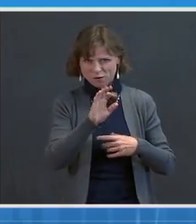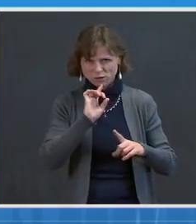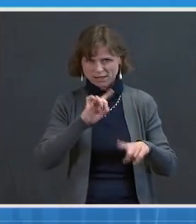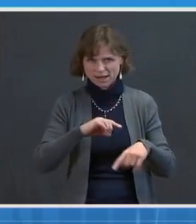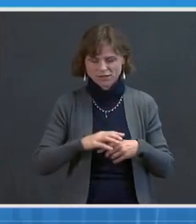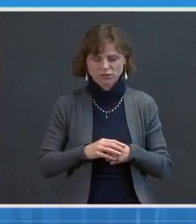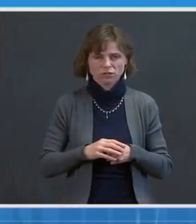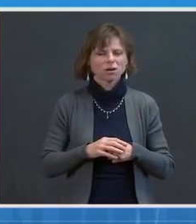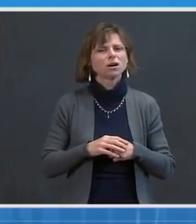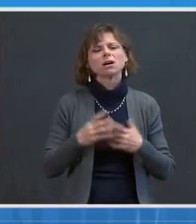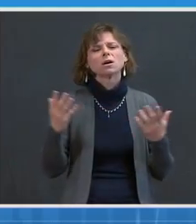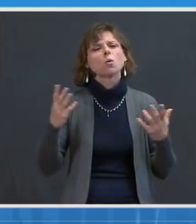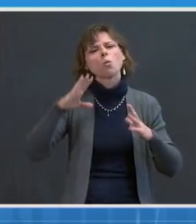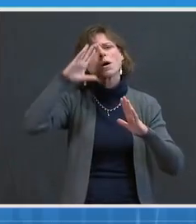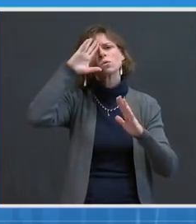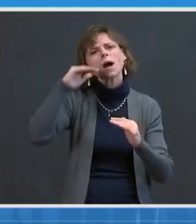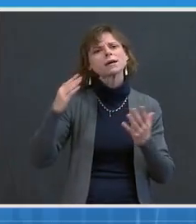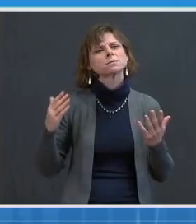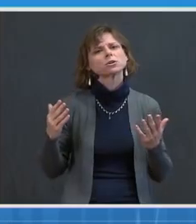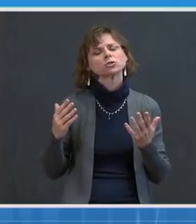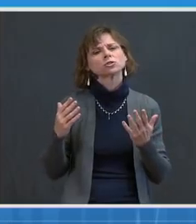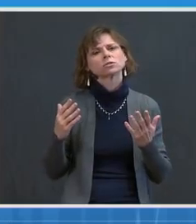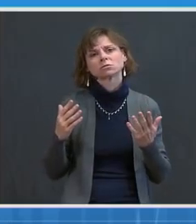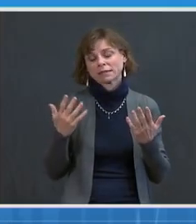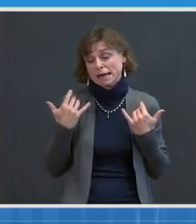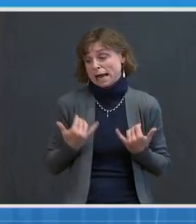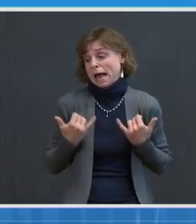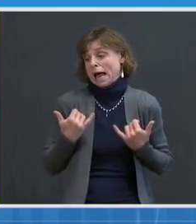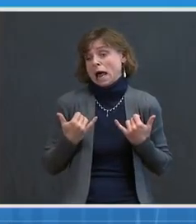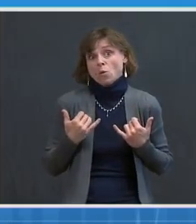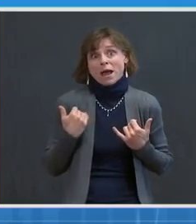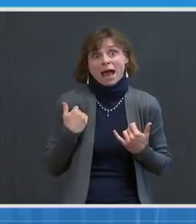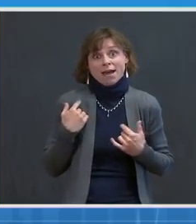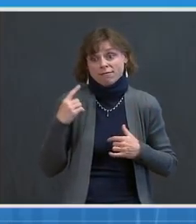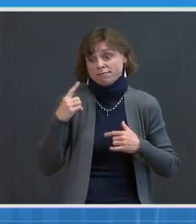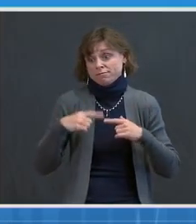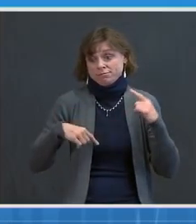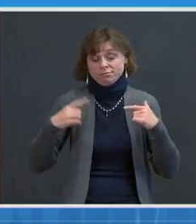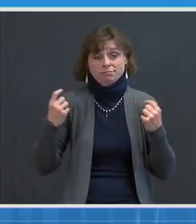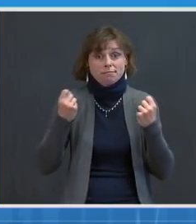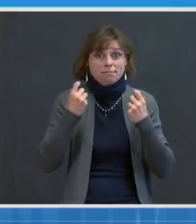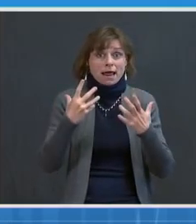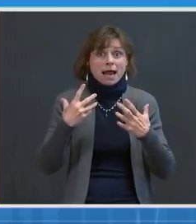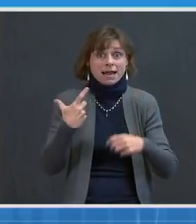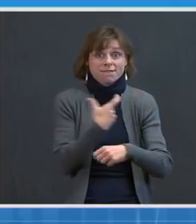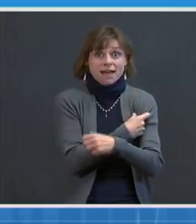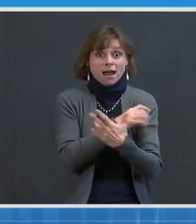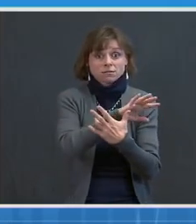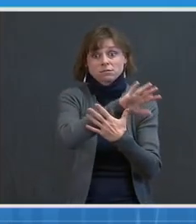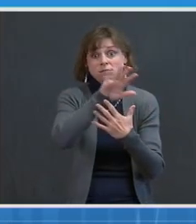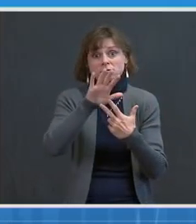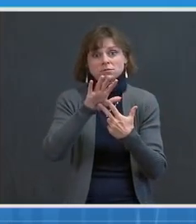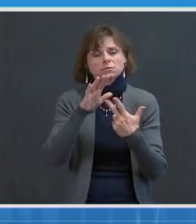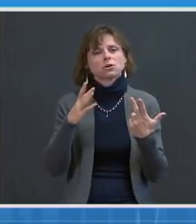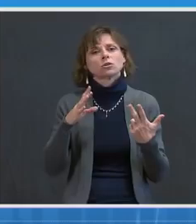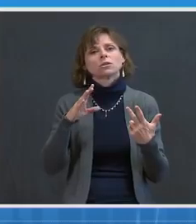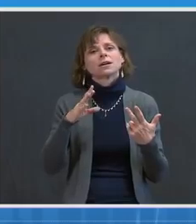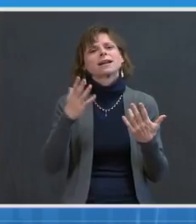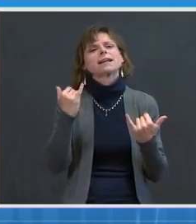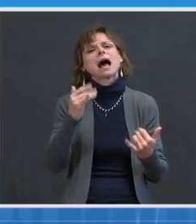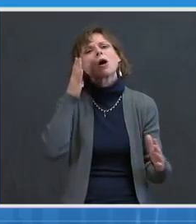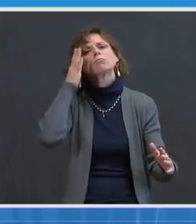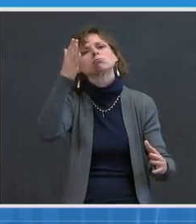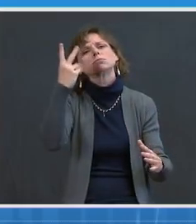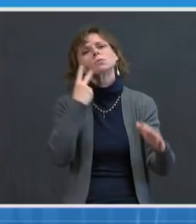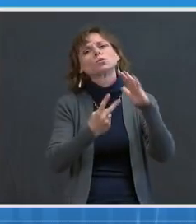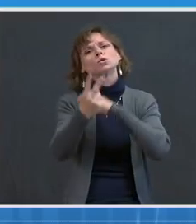the anticipation in the midst of all of these vaccines flooding the zone of herd immunity? What's the timetable? And do you